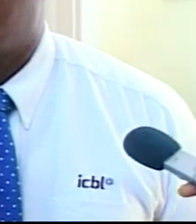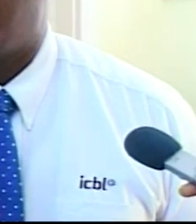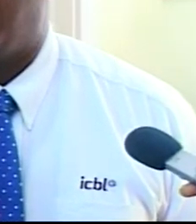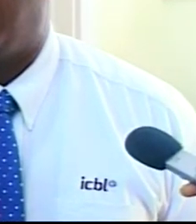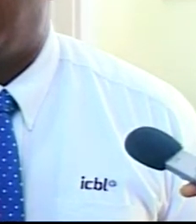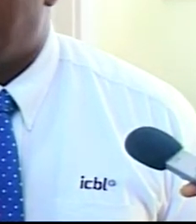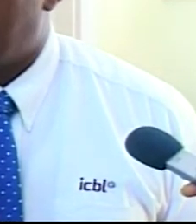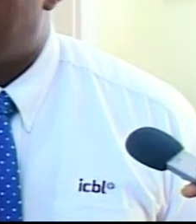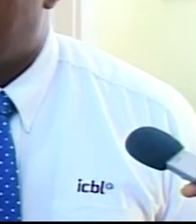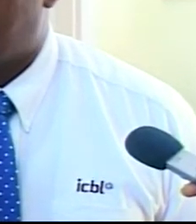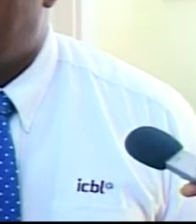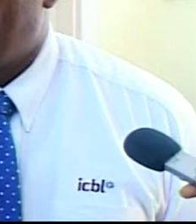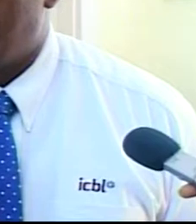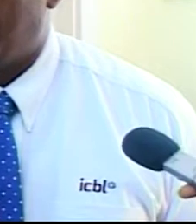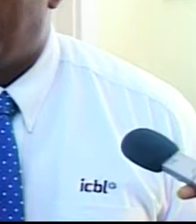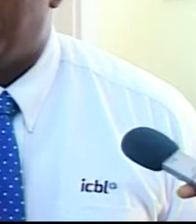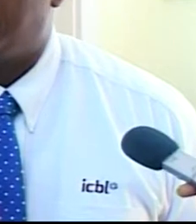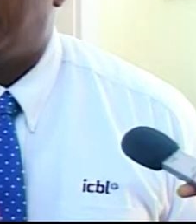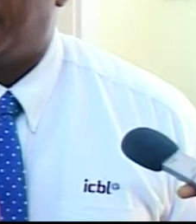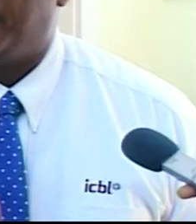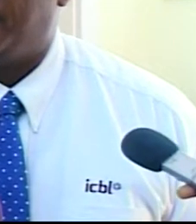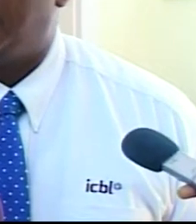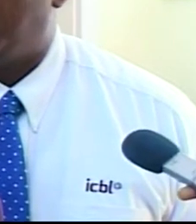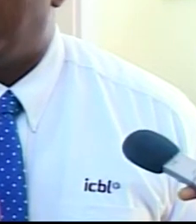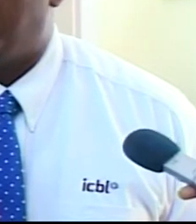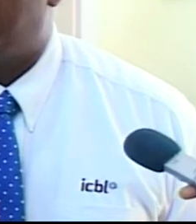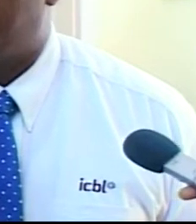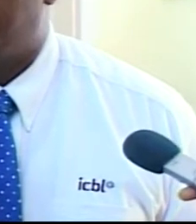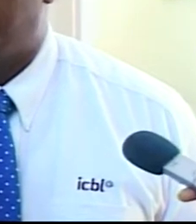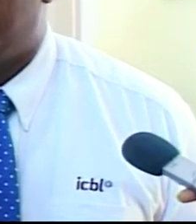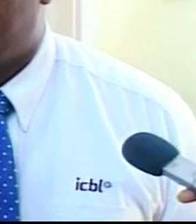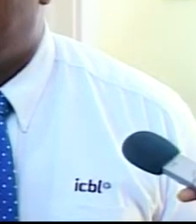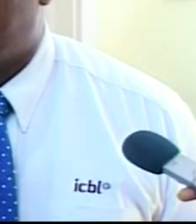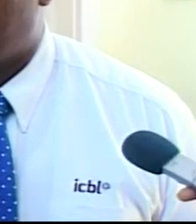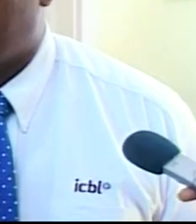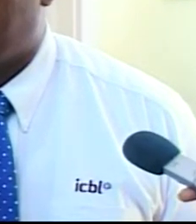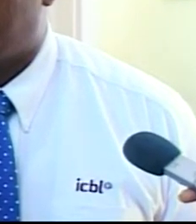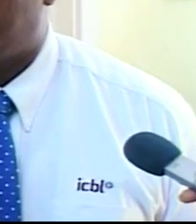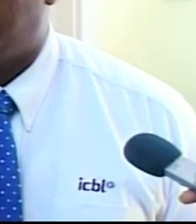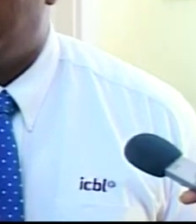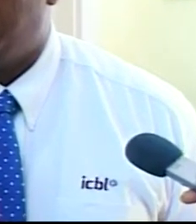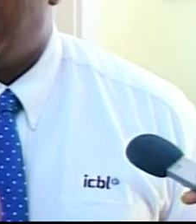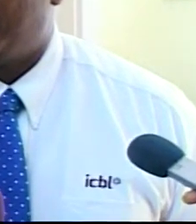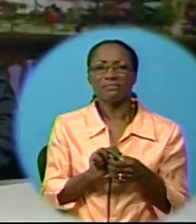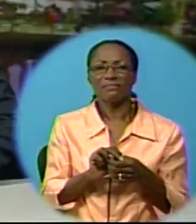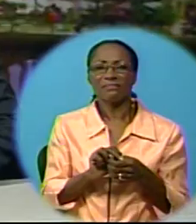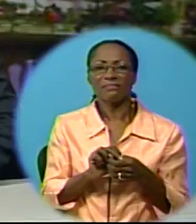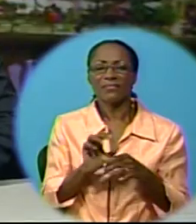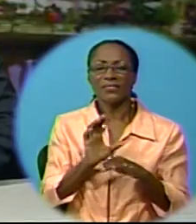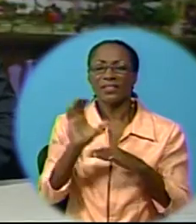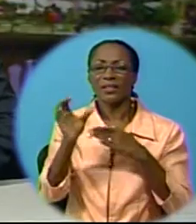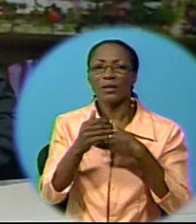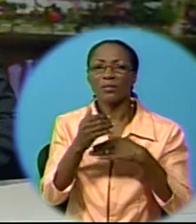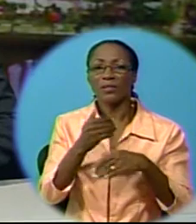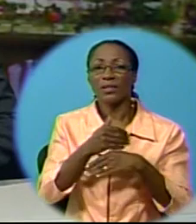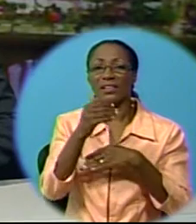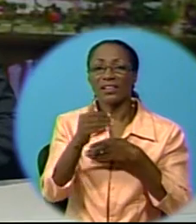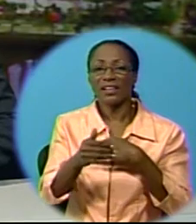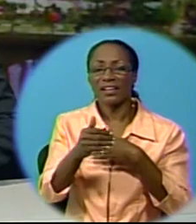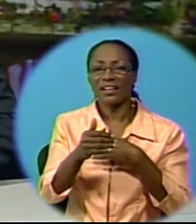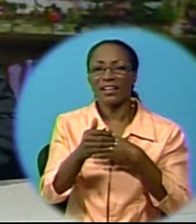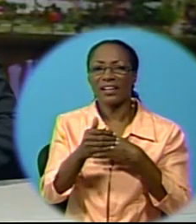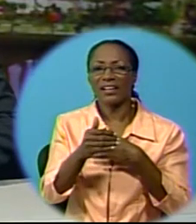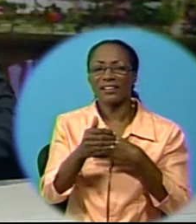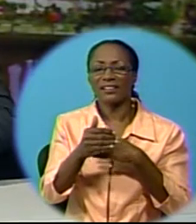ensure that they get the best care and the best facilities wherever possible. We'll take a break here and